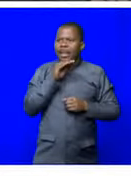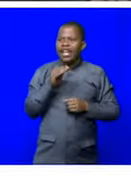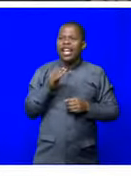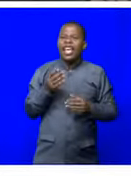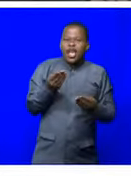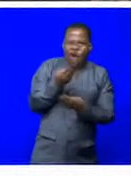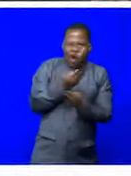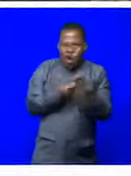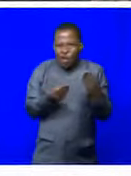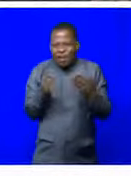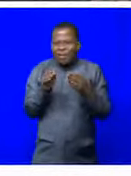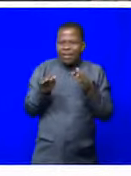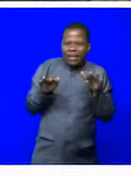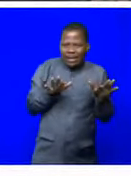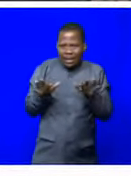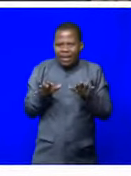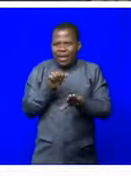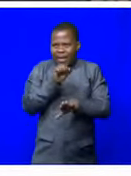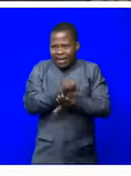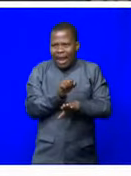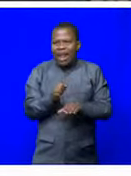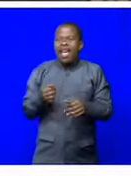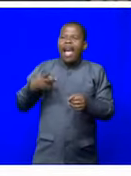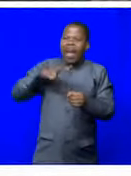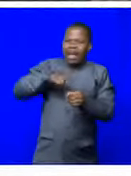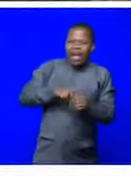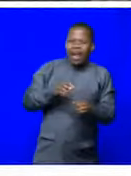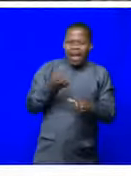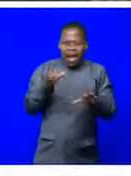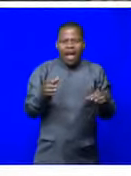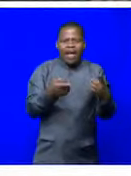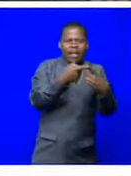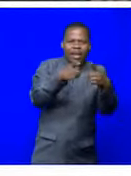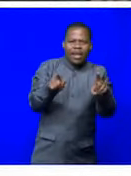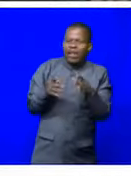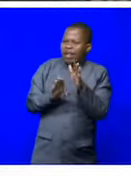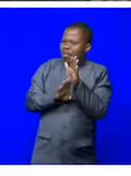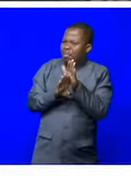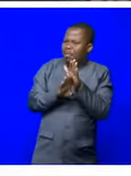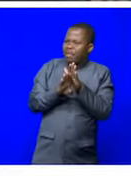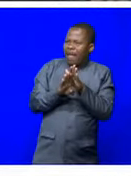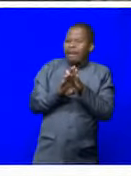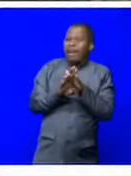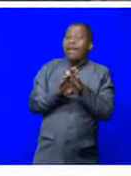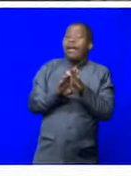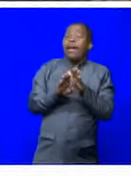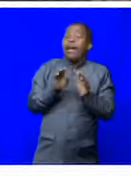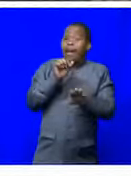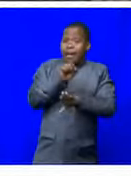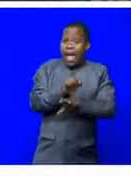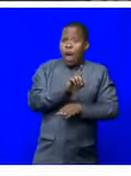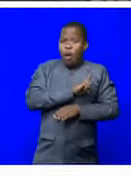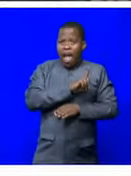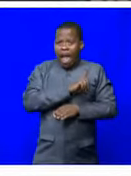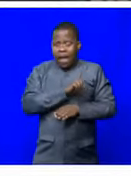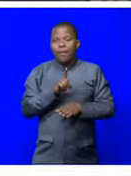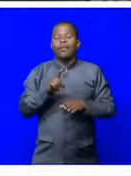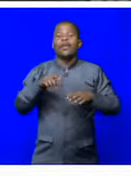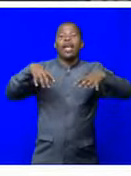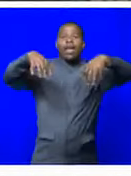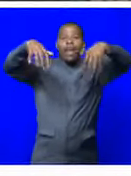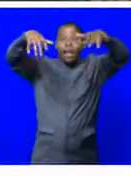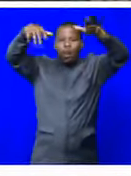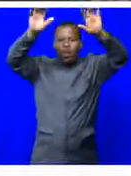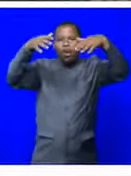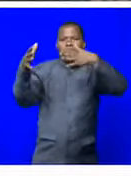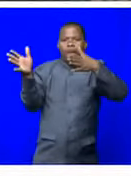economic development and on sustainable development, compromising the ability of future generations in meeting